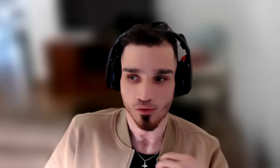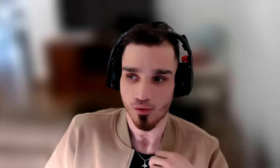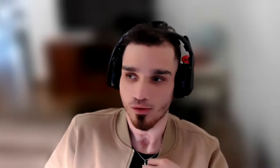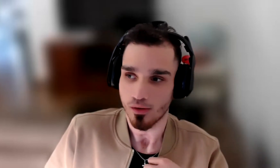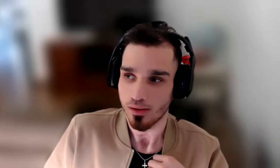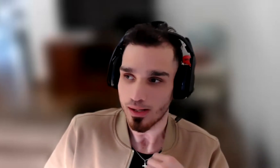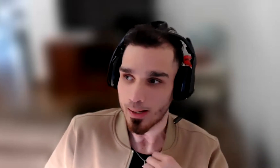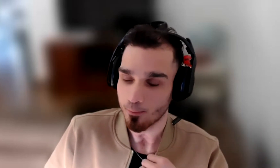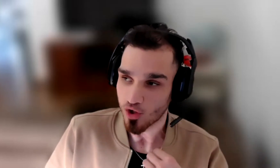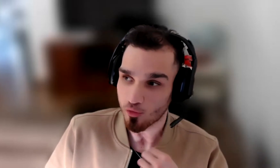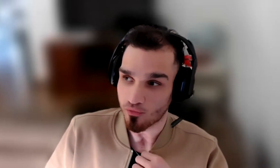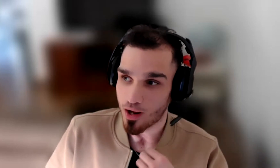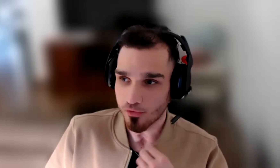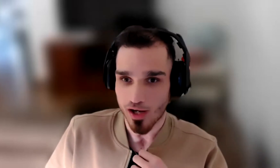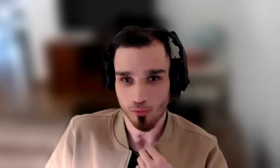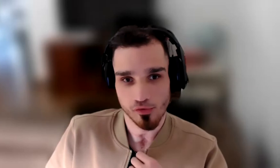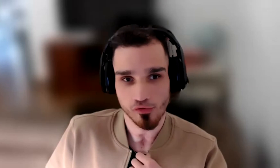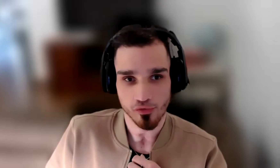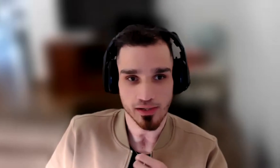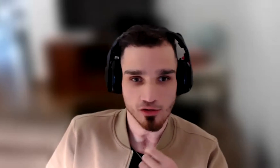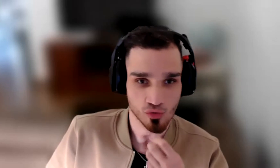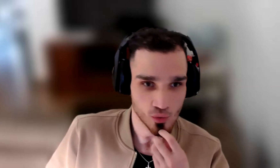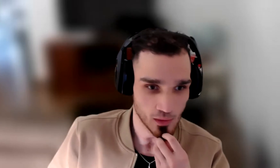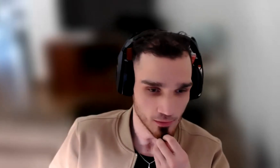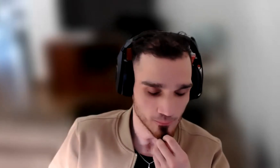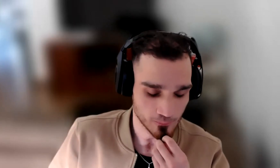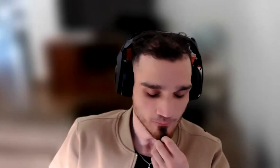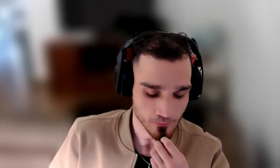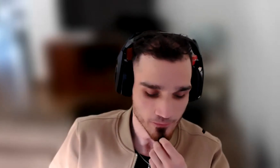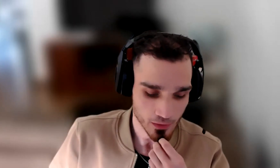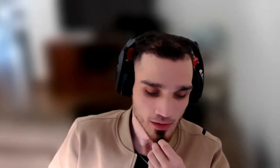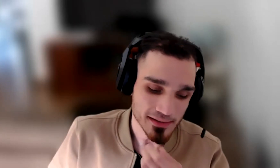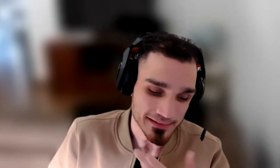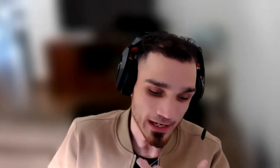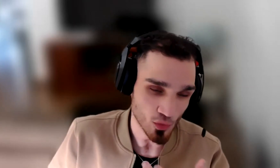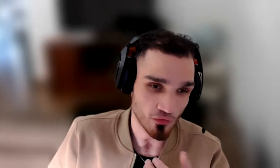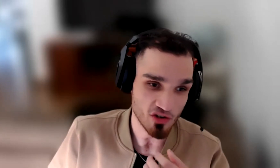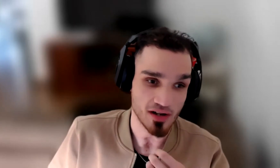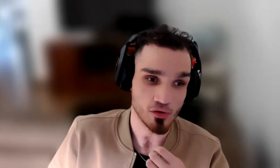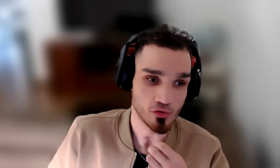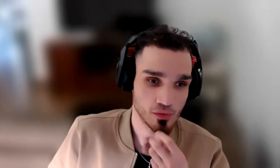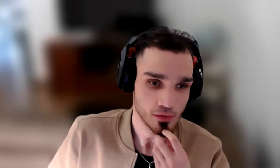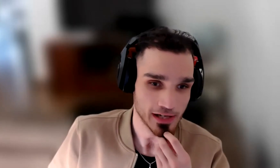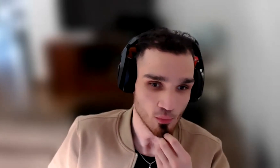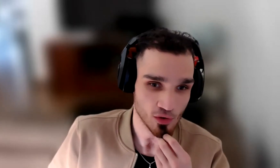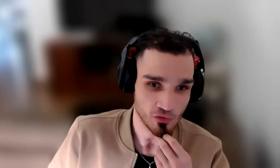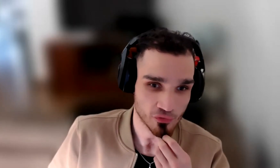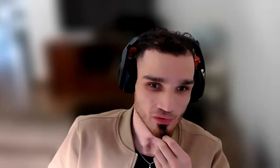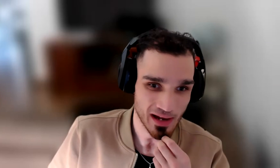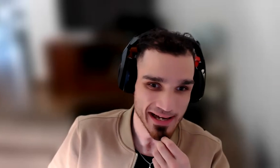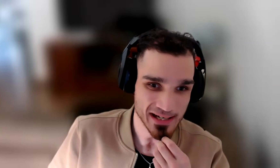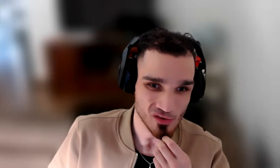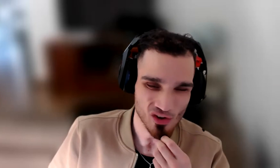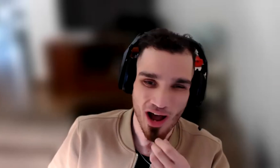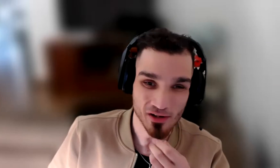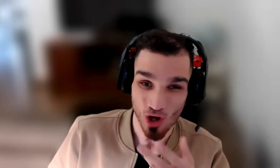it's service providers, governments need to get rid of agendas, get rid of